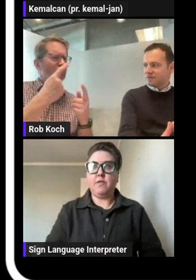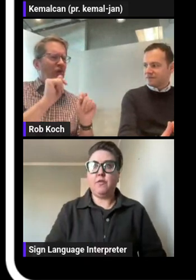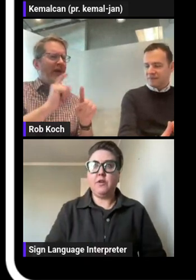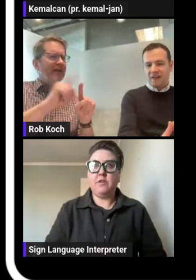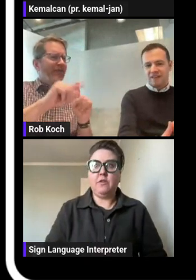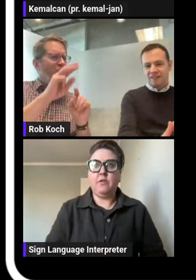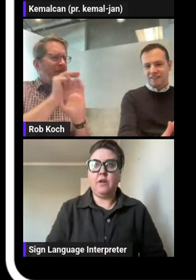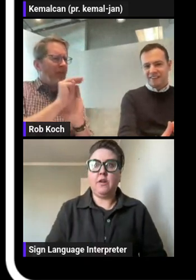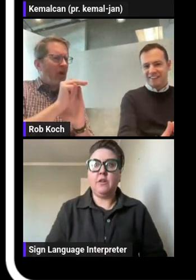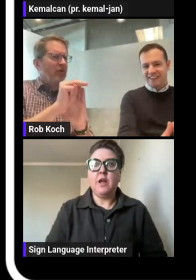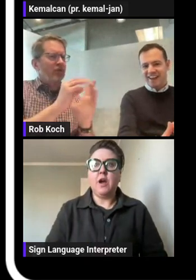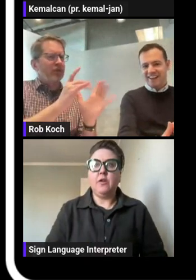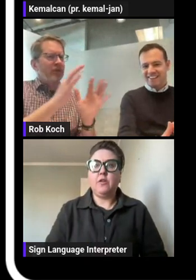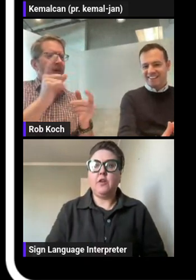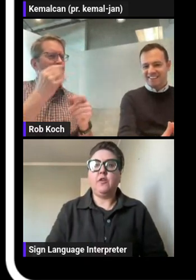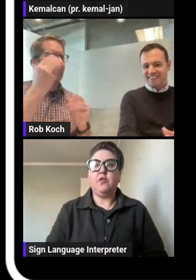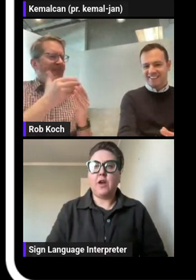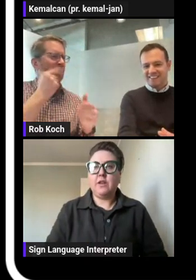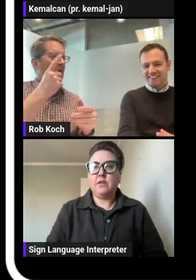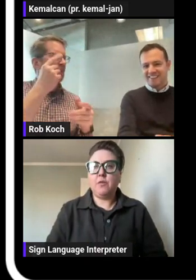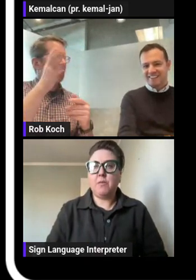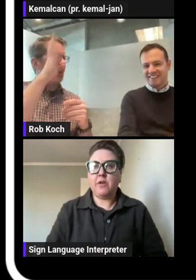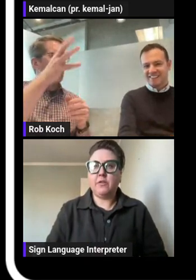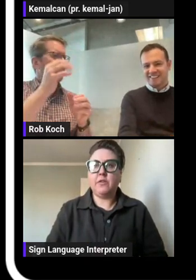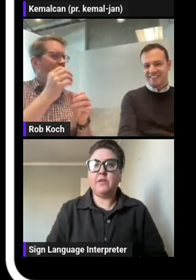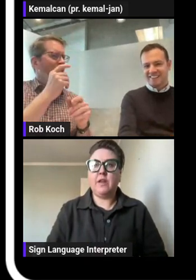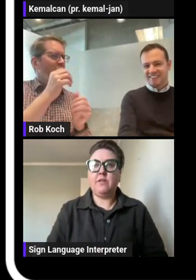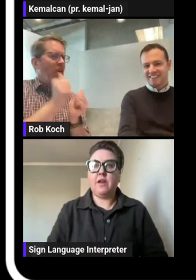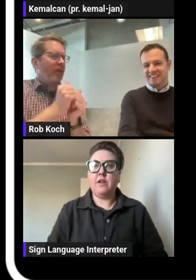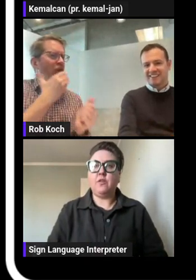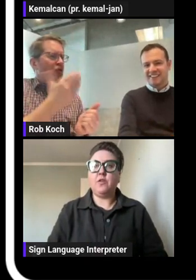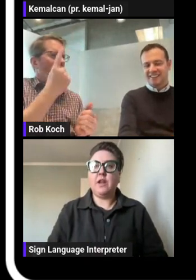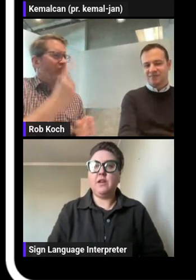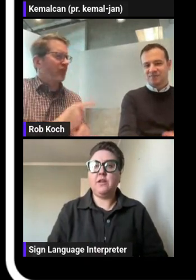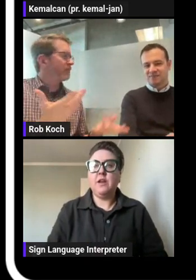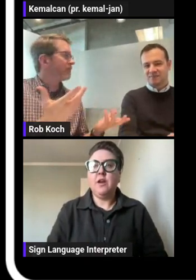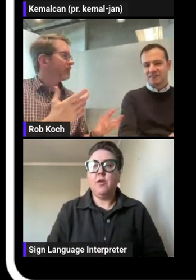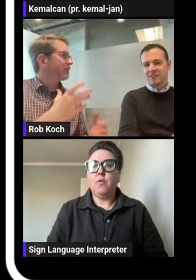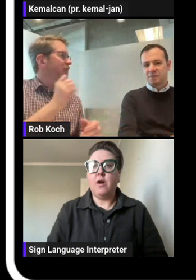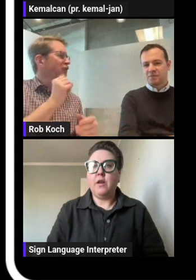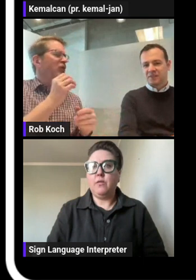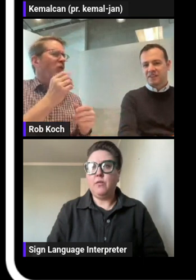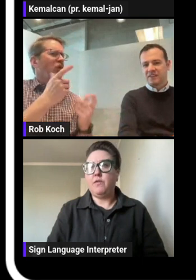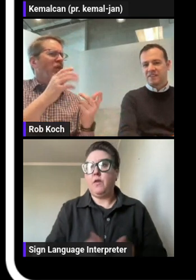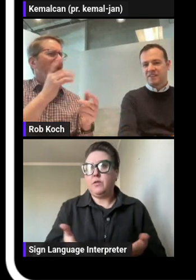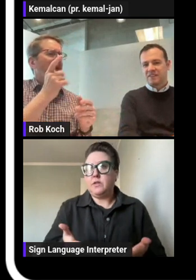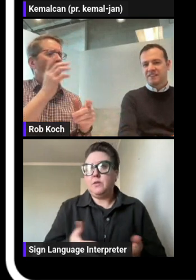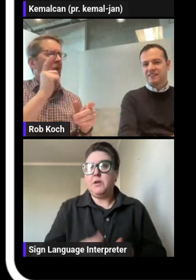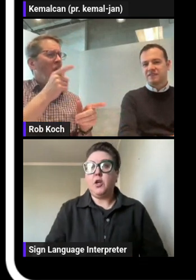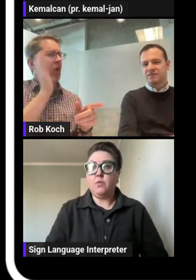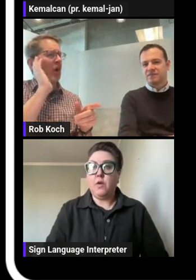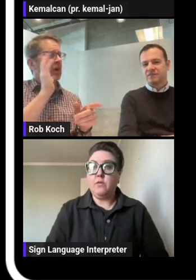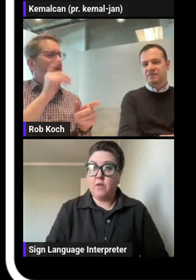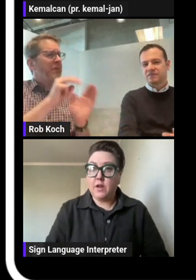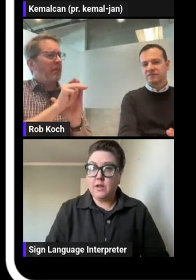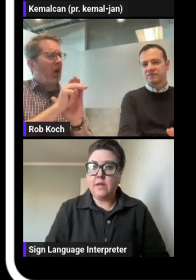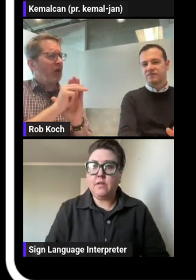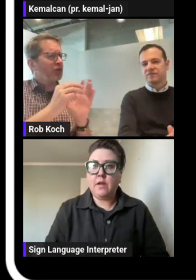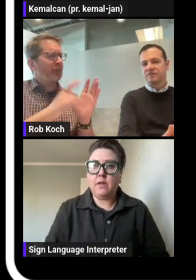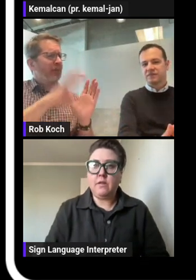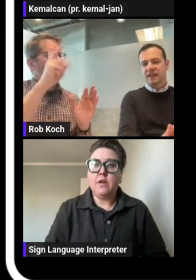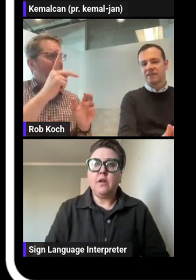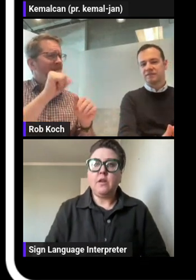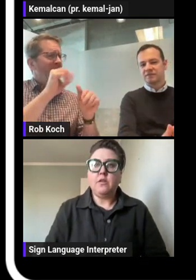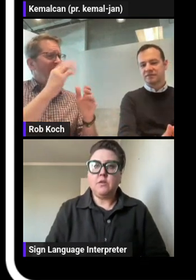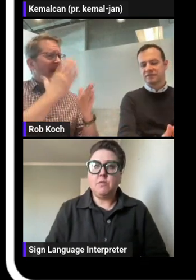Please, yeah, feel free to. So you tried different models and then created what we found was to be a good one, right?